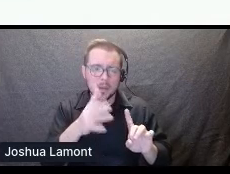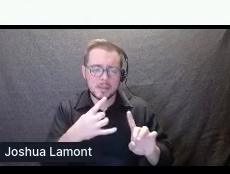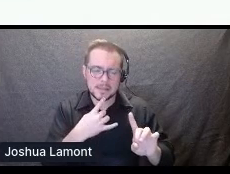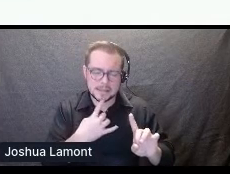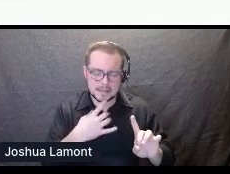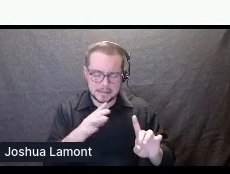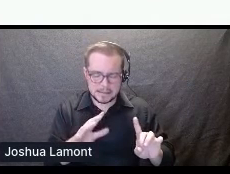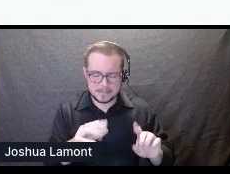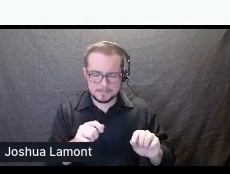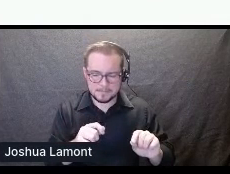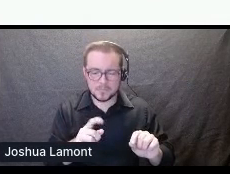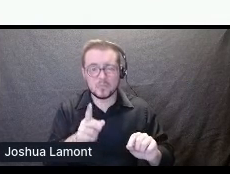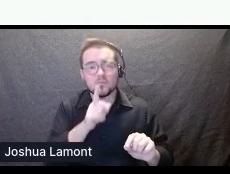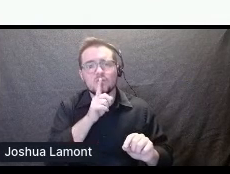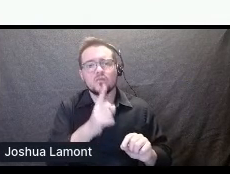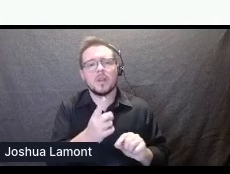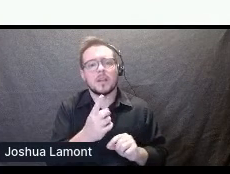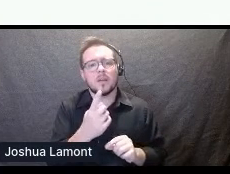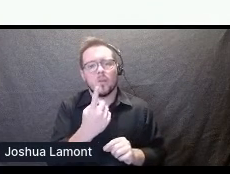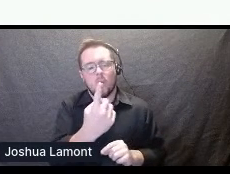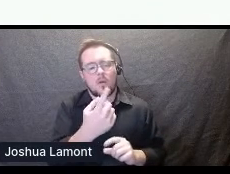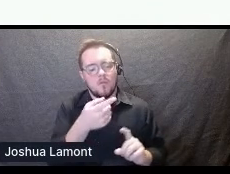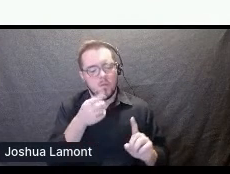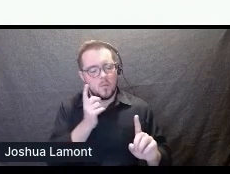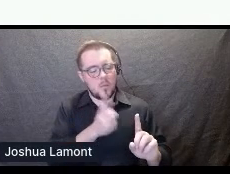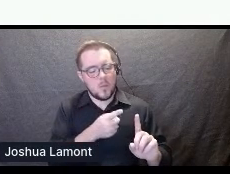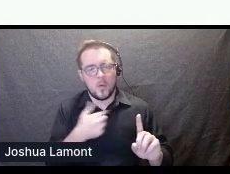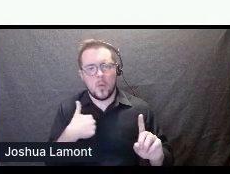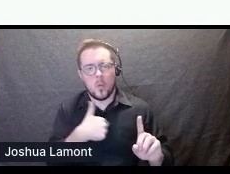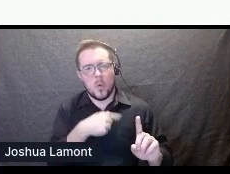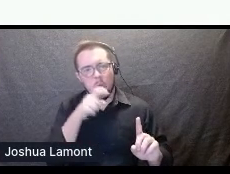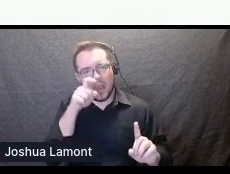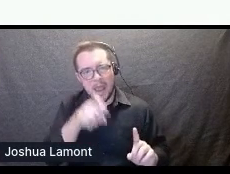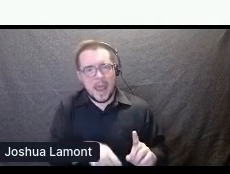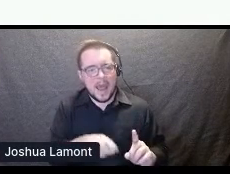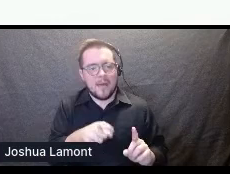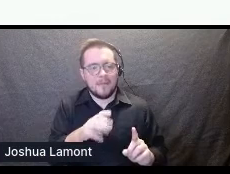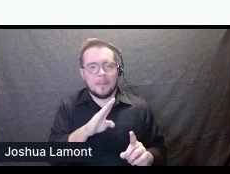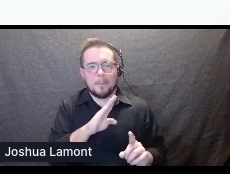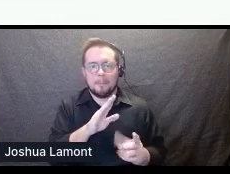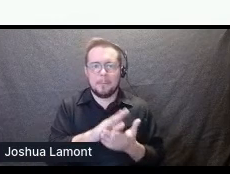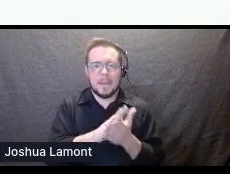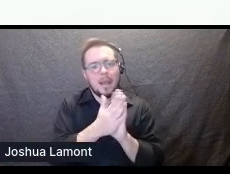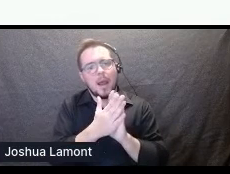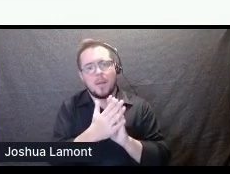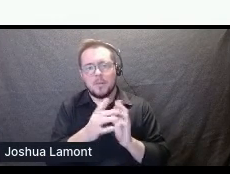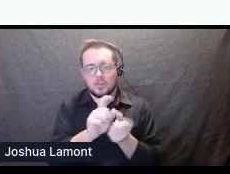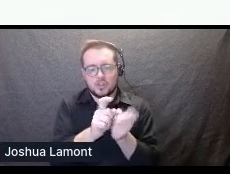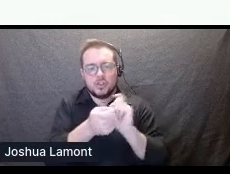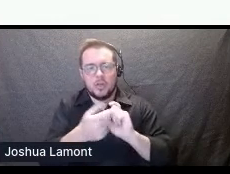again. It's really one of those moments where we have to be the change we want to see.